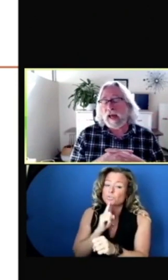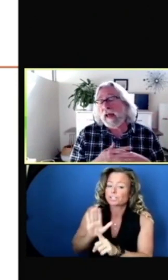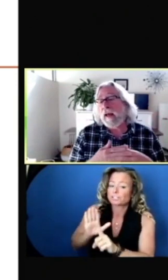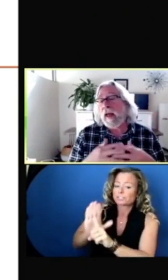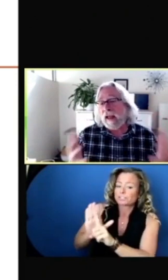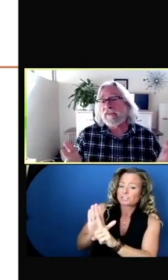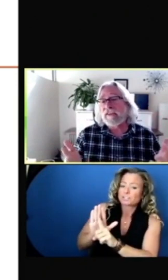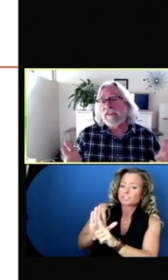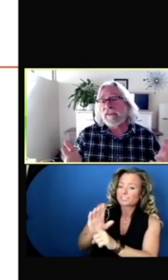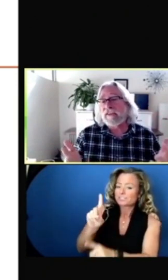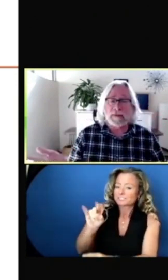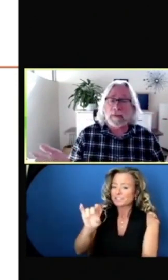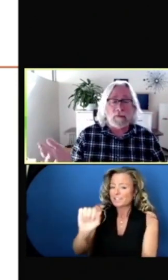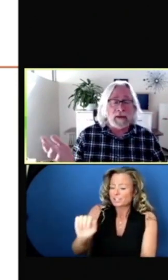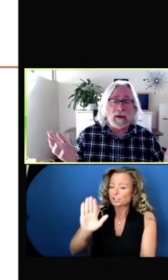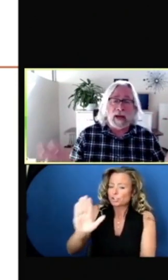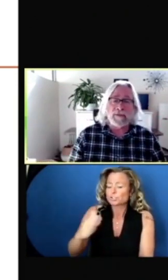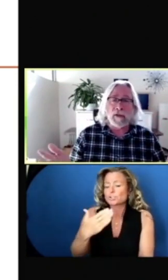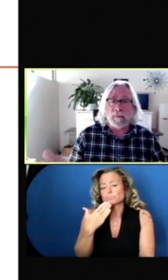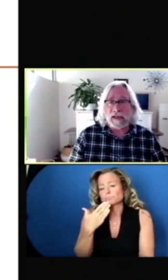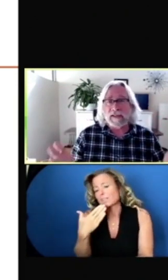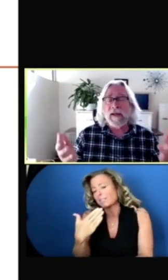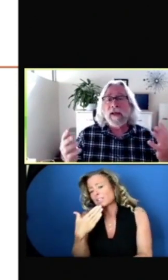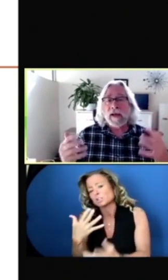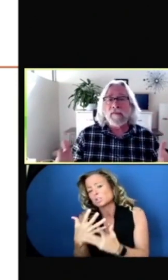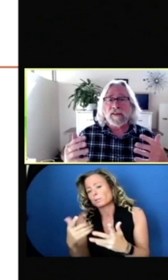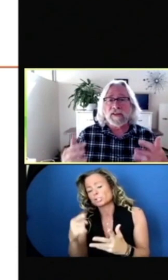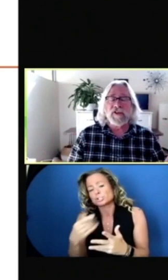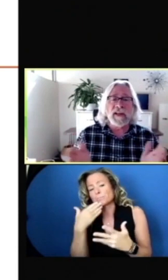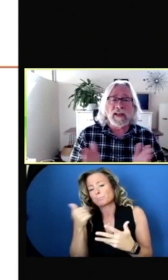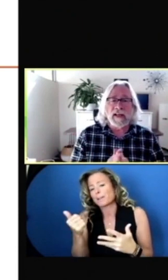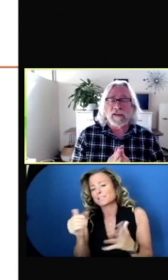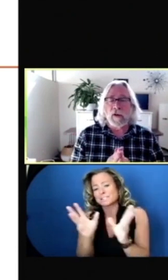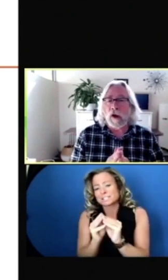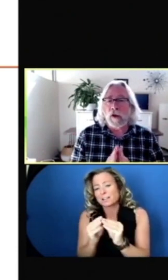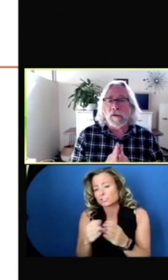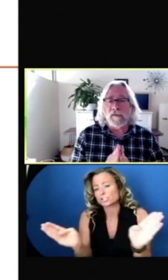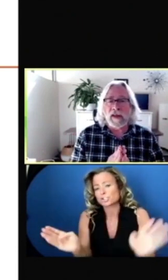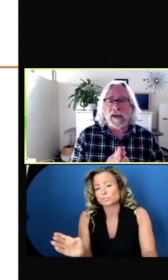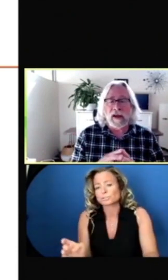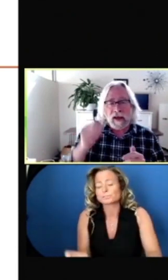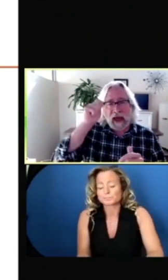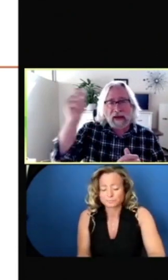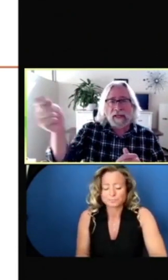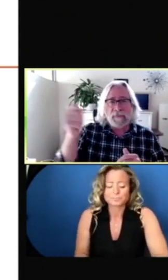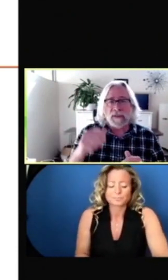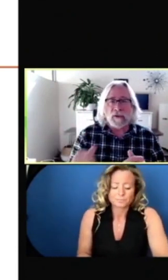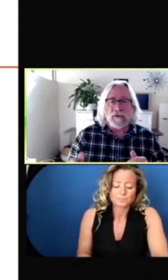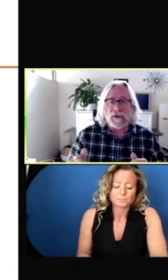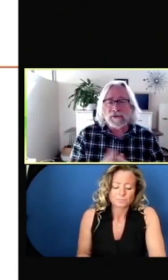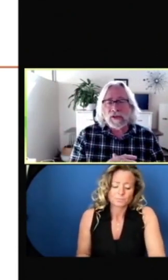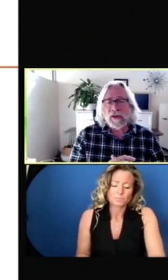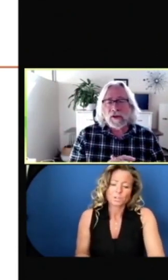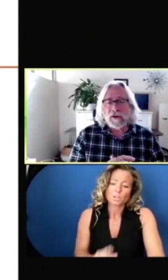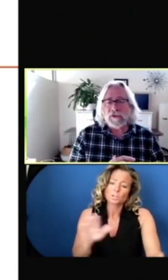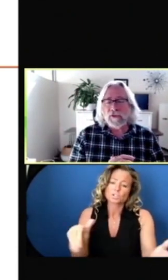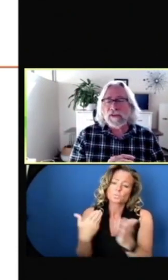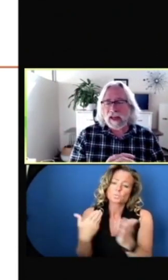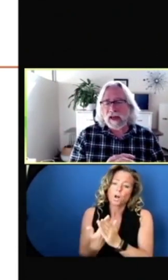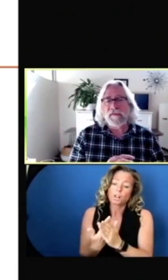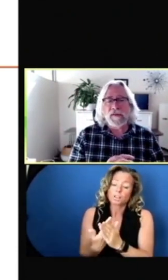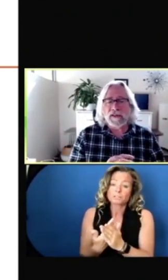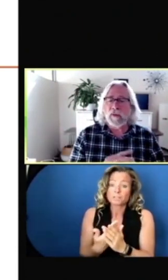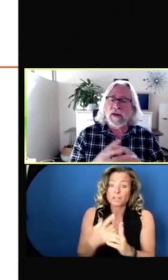this is, and I have to say, I think this is probably our absolute best conference agenda yet. So all of the hat tips and kudos go